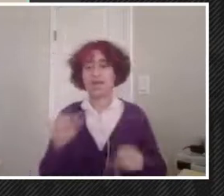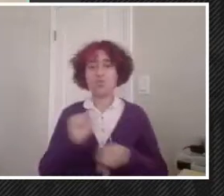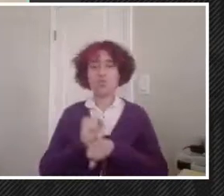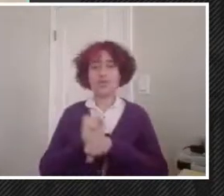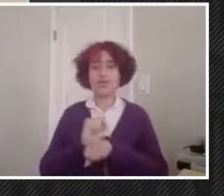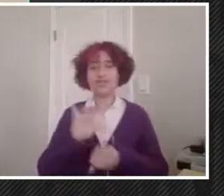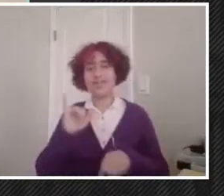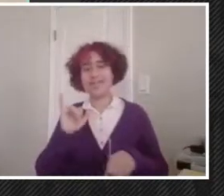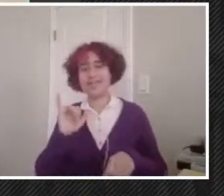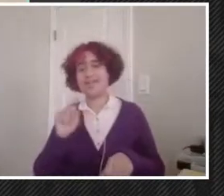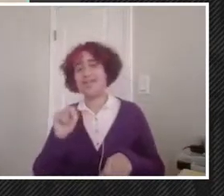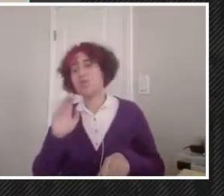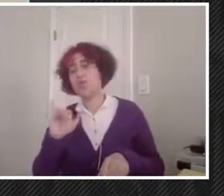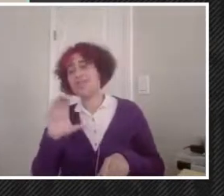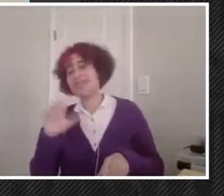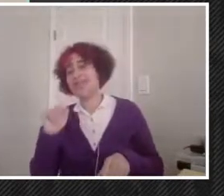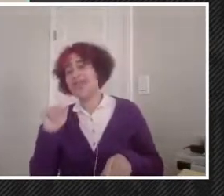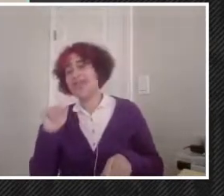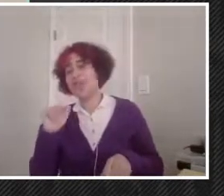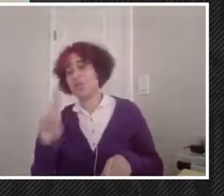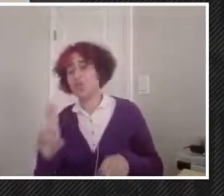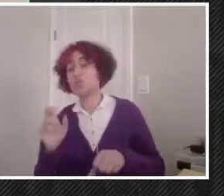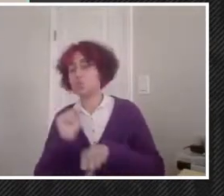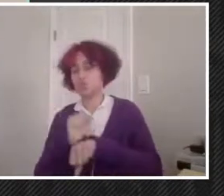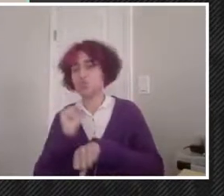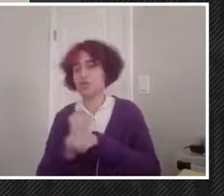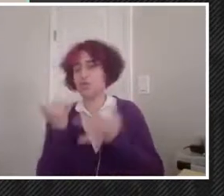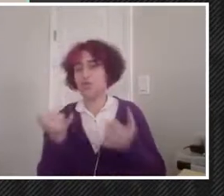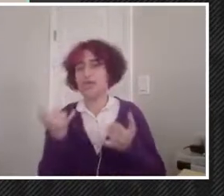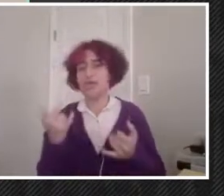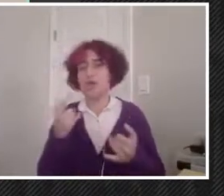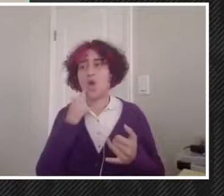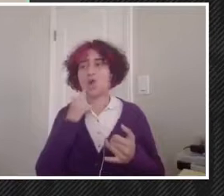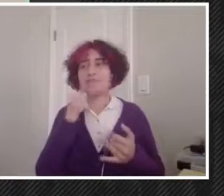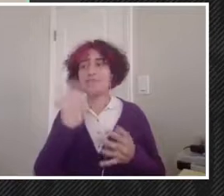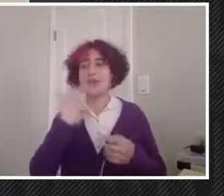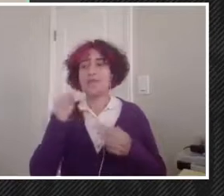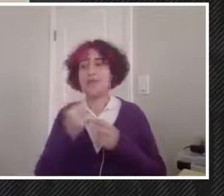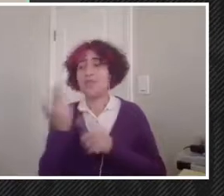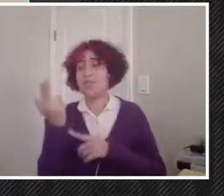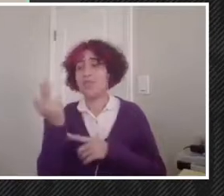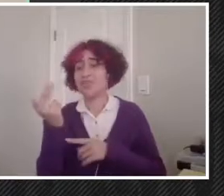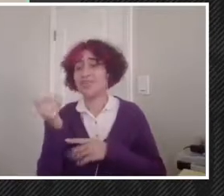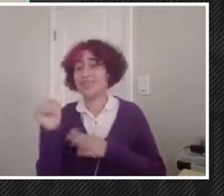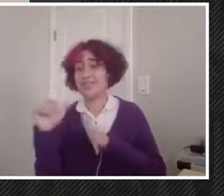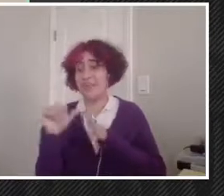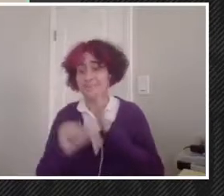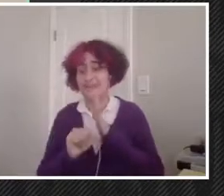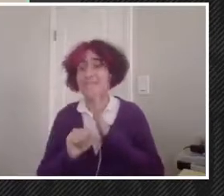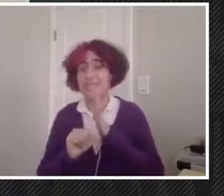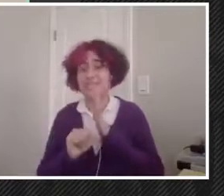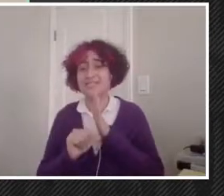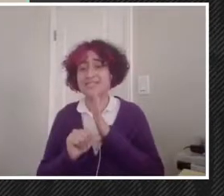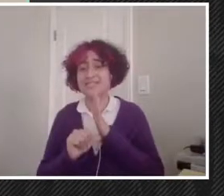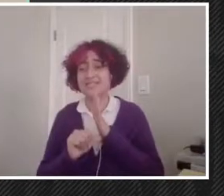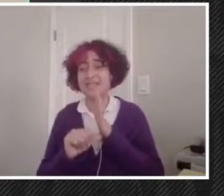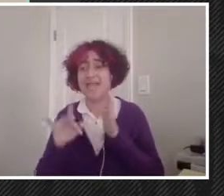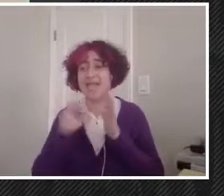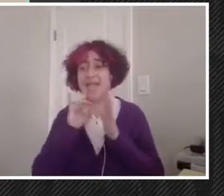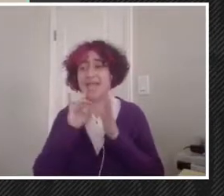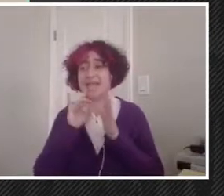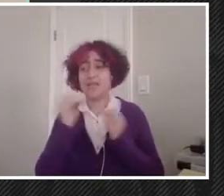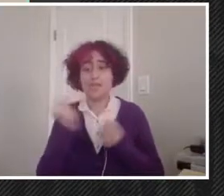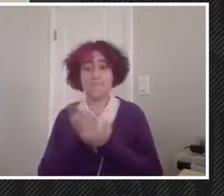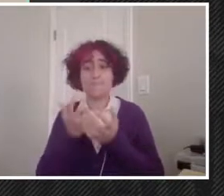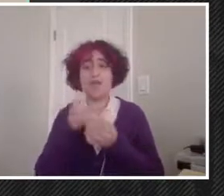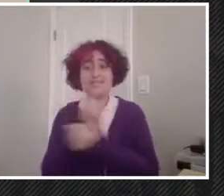affiliate, is around the 13th Amendment. And really, as a part of the Abolish Slavery Now network, thinking about the